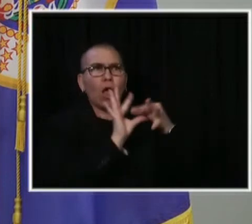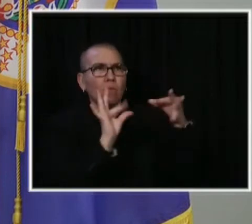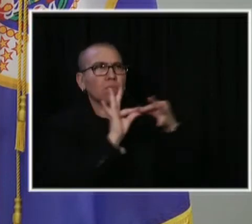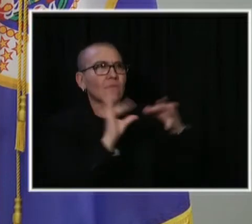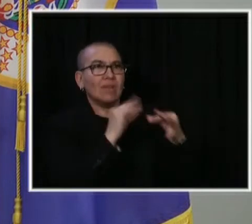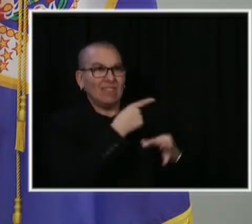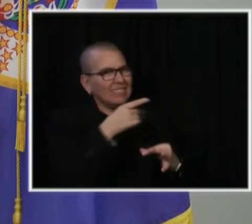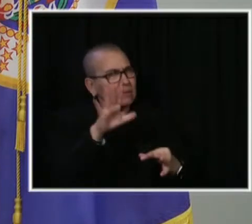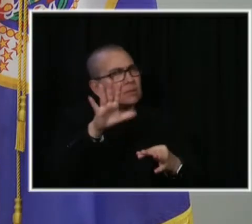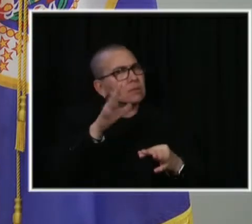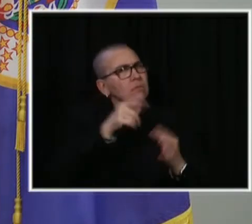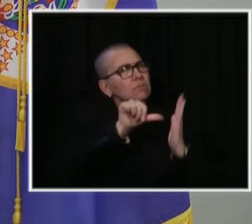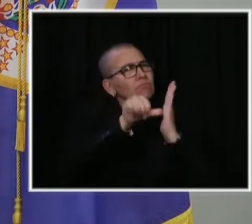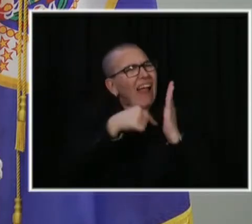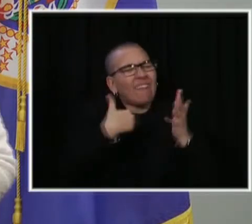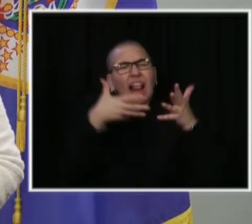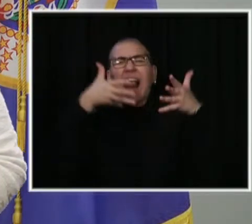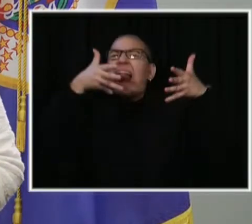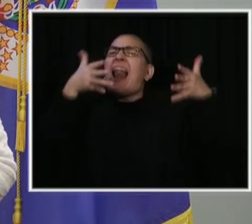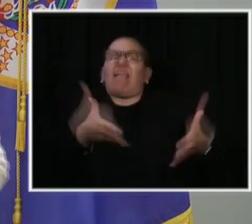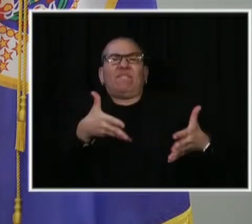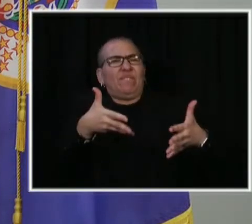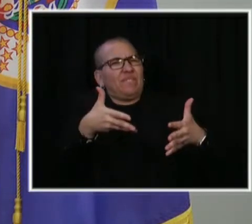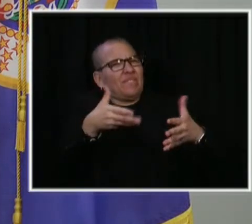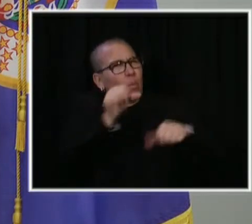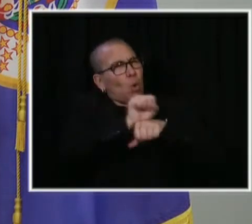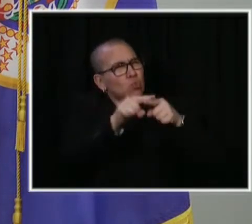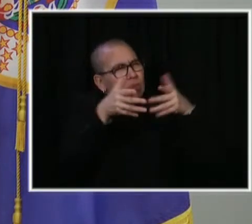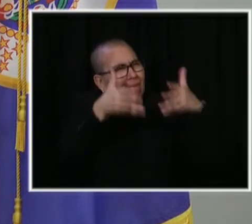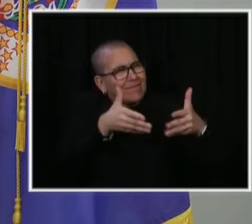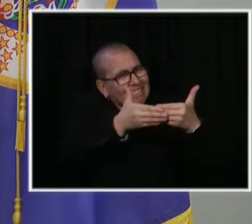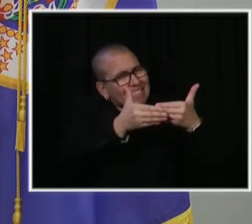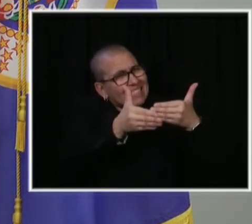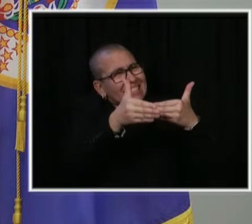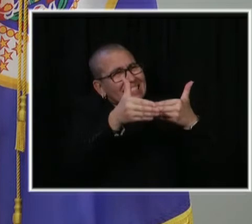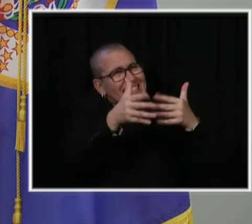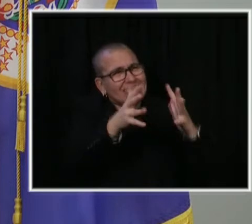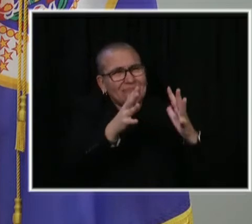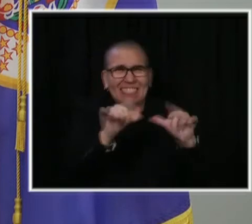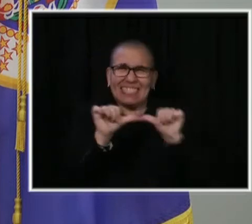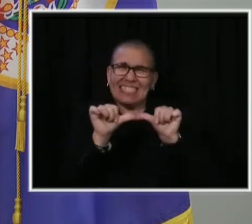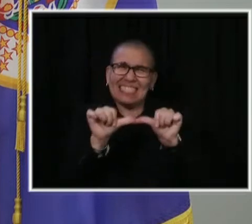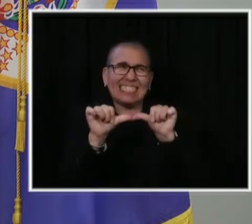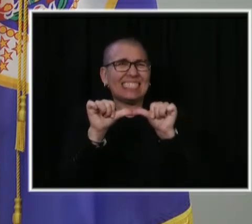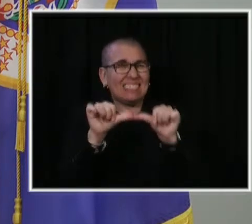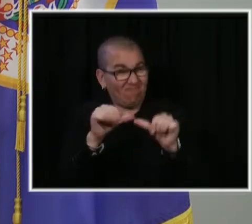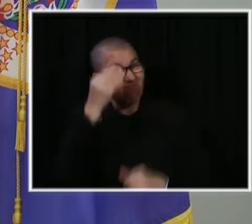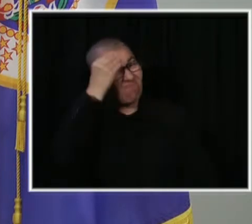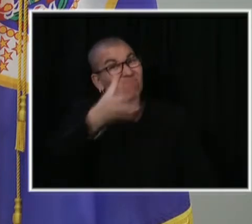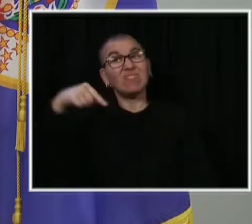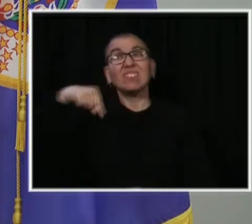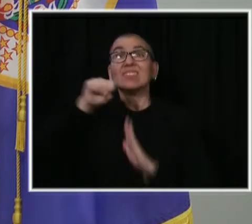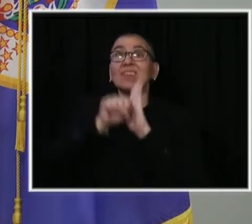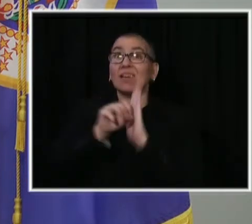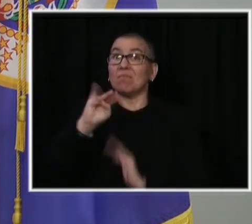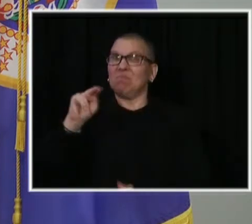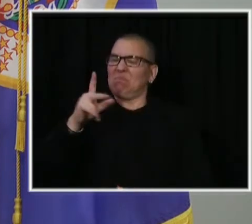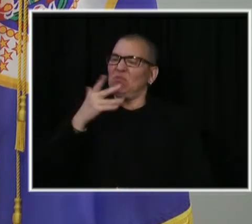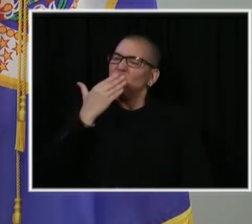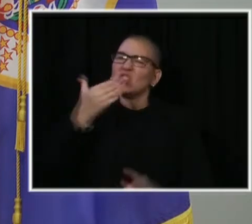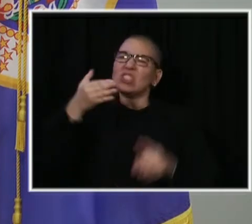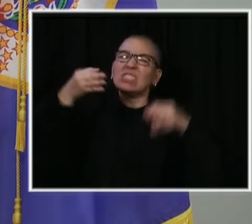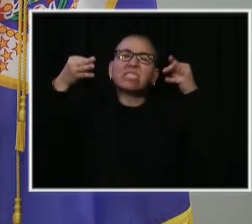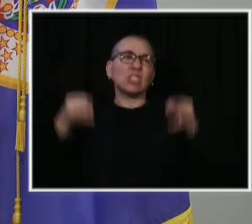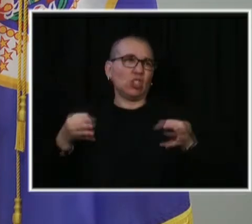work ahead to ensure that Minnesotans can make well-informed decisions and to make sure that we can get all